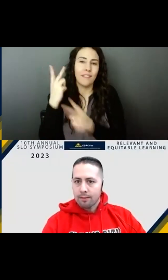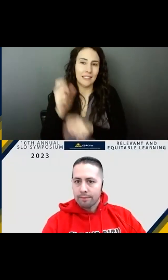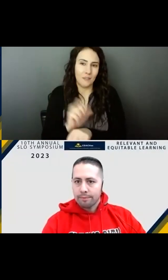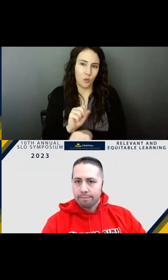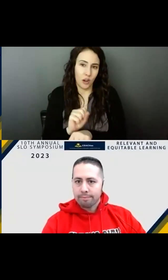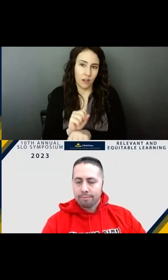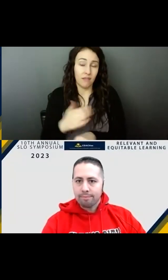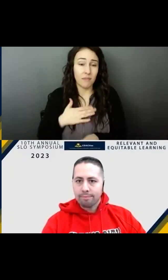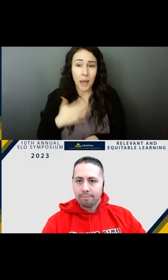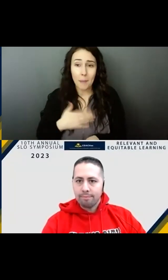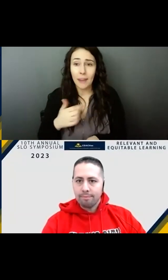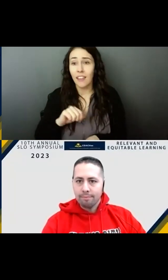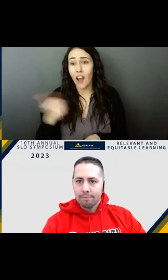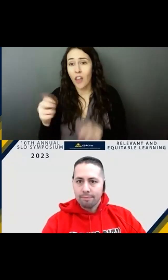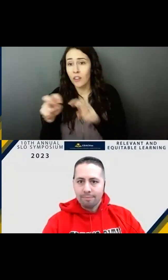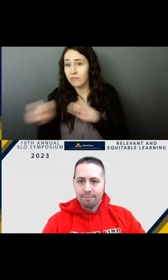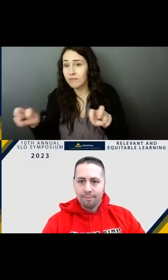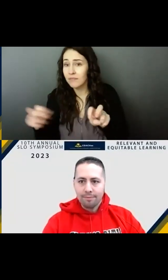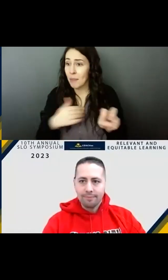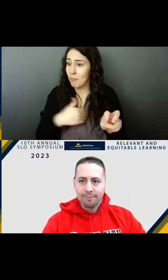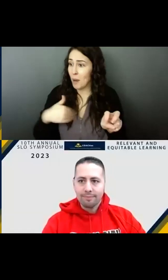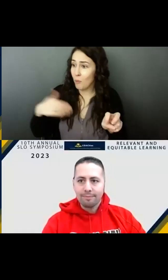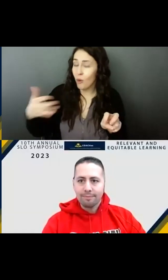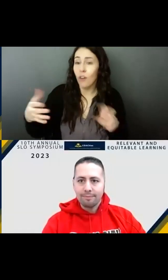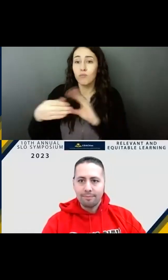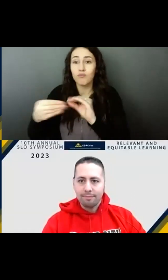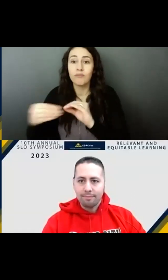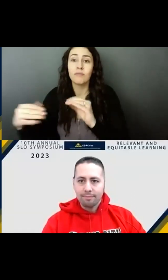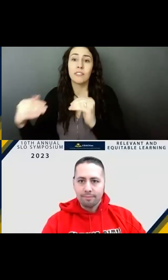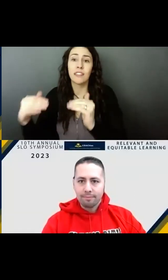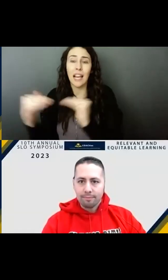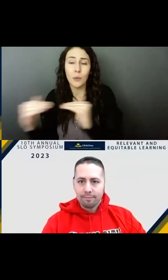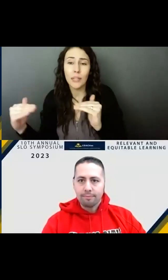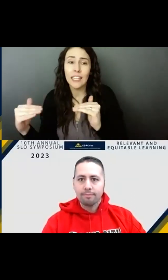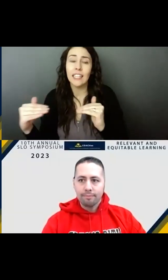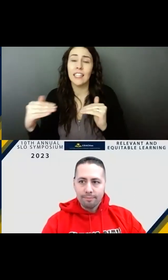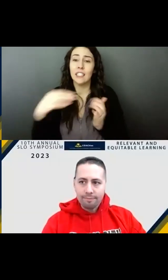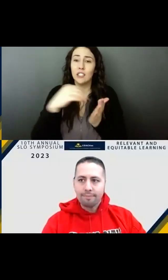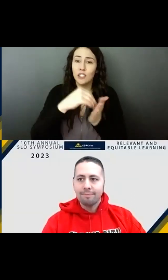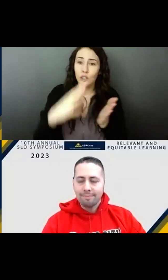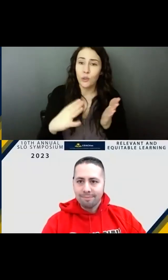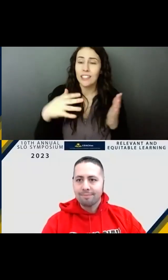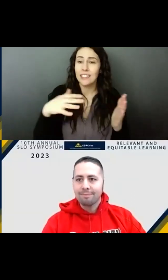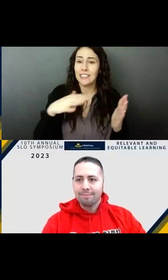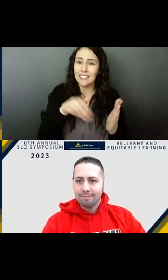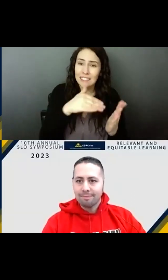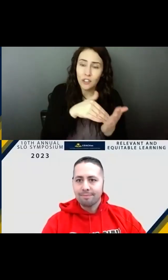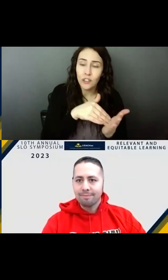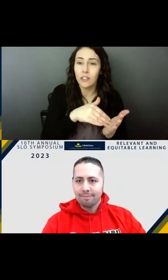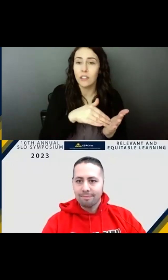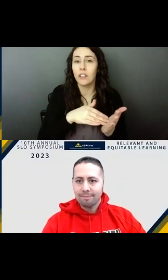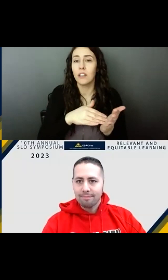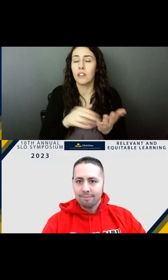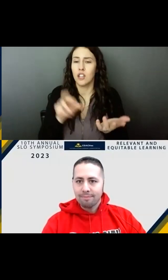about, they've mentioned equity, they've been talking about student-centeredness, they've been talking about rethinking what is